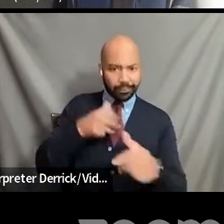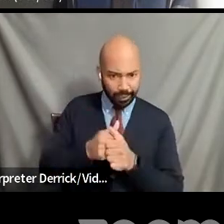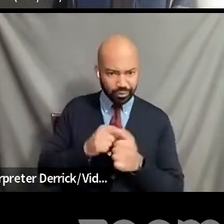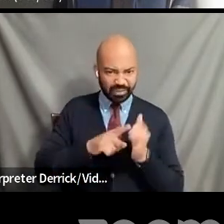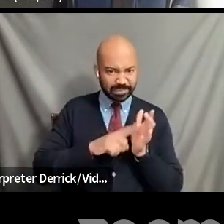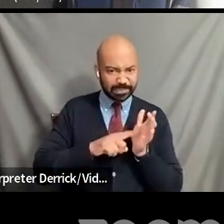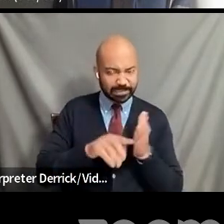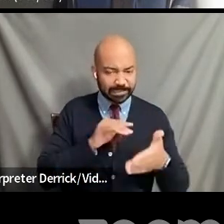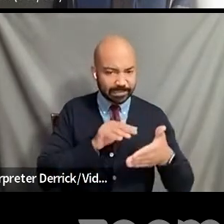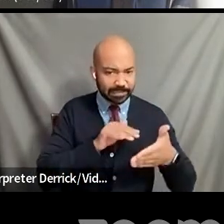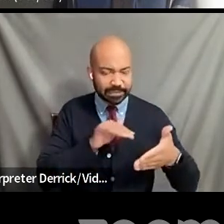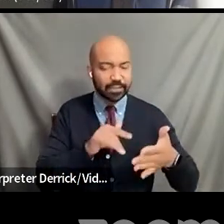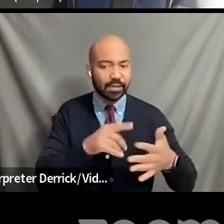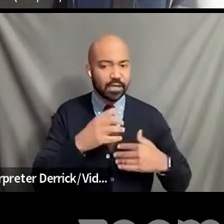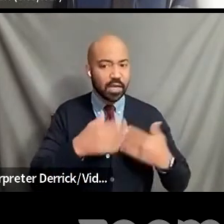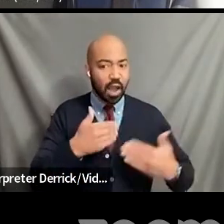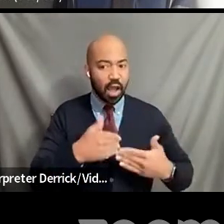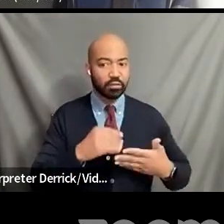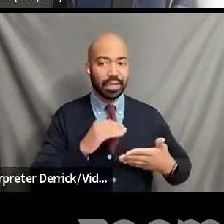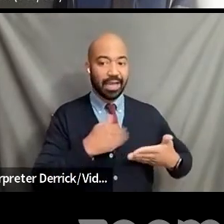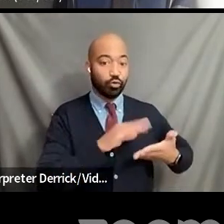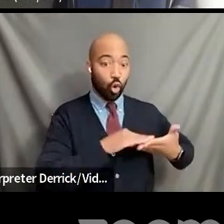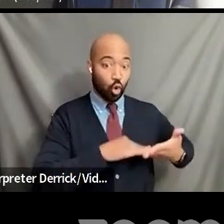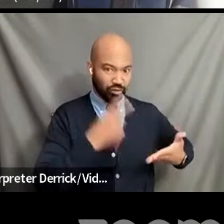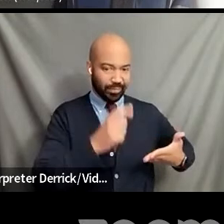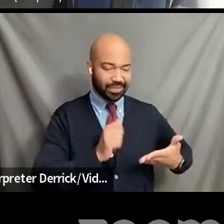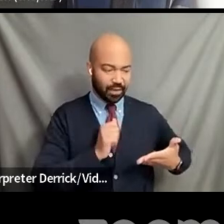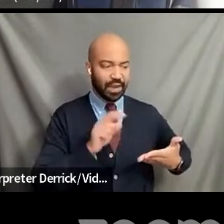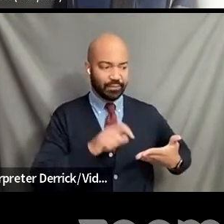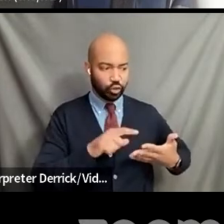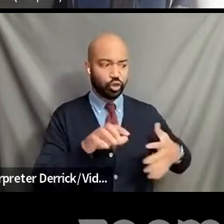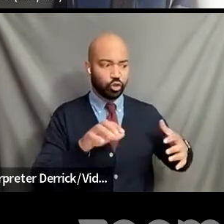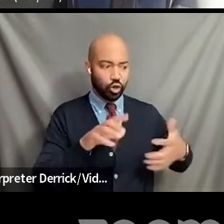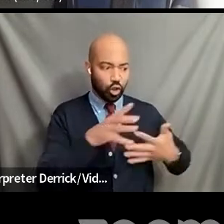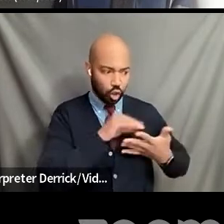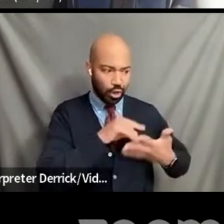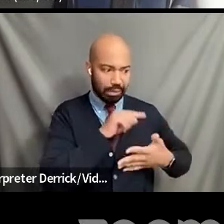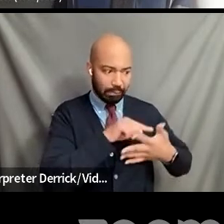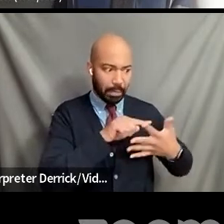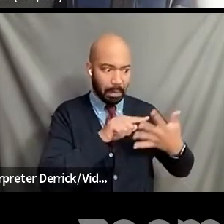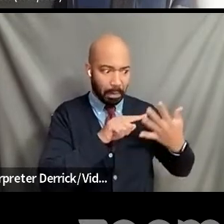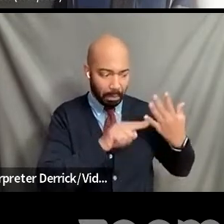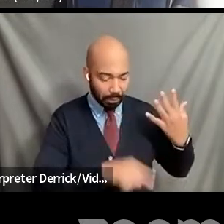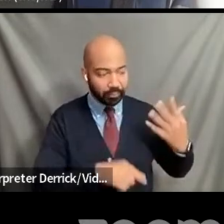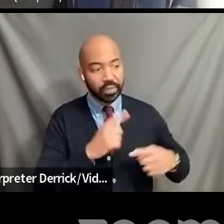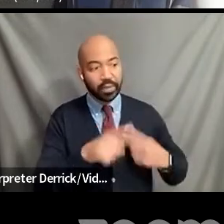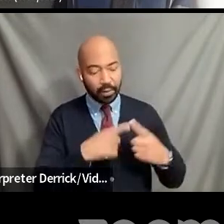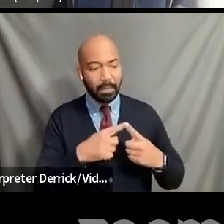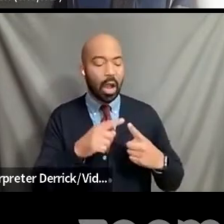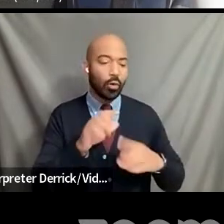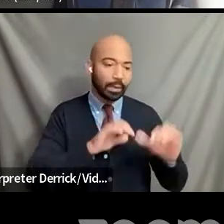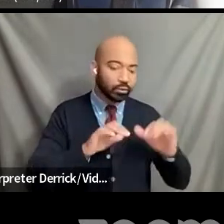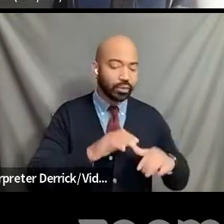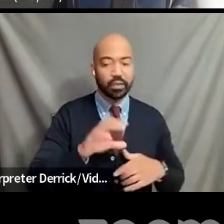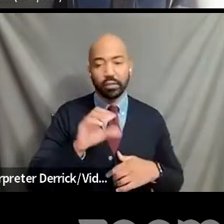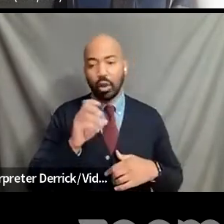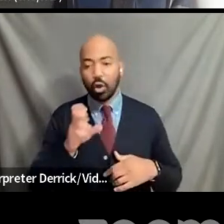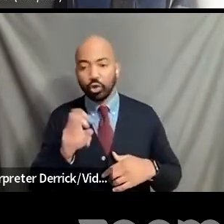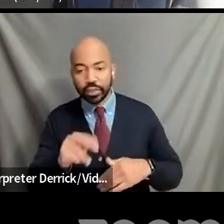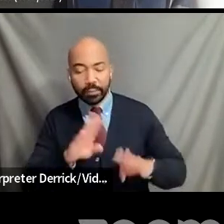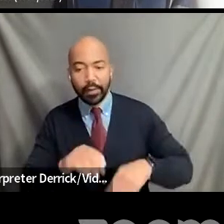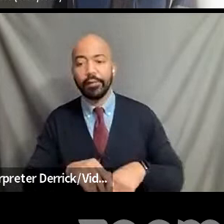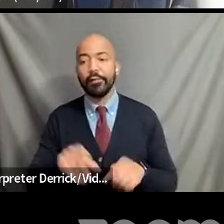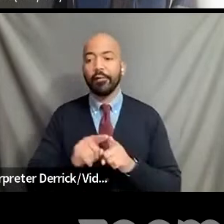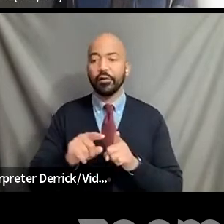so I wrote out a list of notes. It was like, hey, I need to learn this, that, and third, from everything from ocean biology or chemistry to geomicrobiology